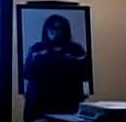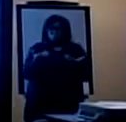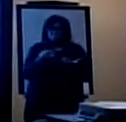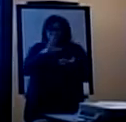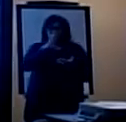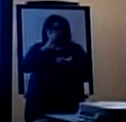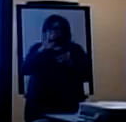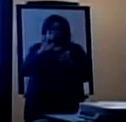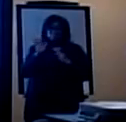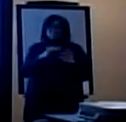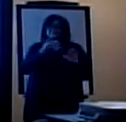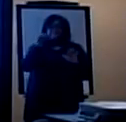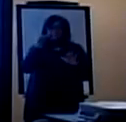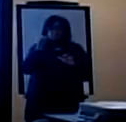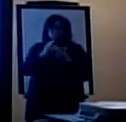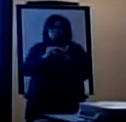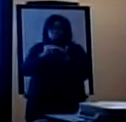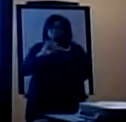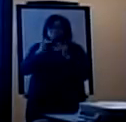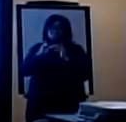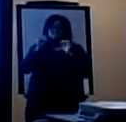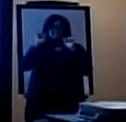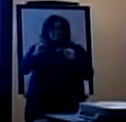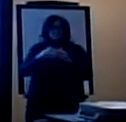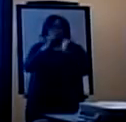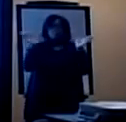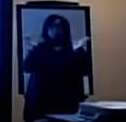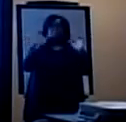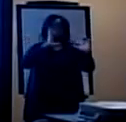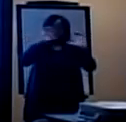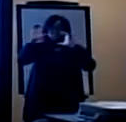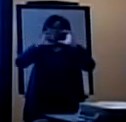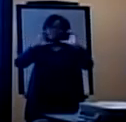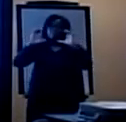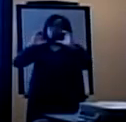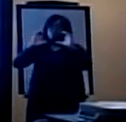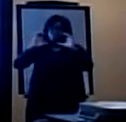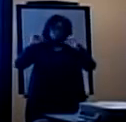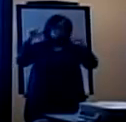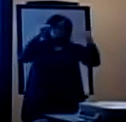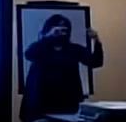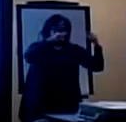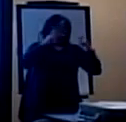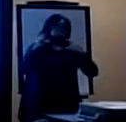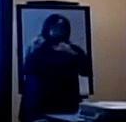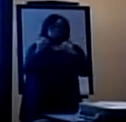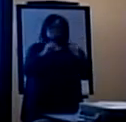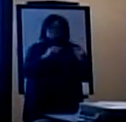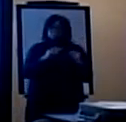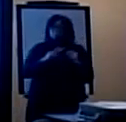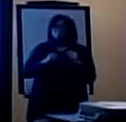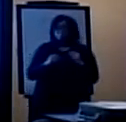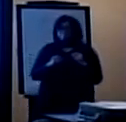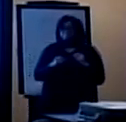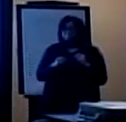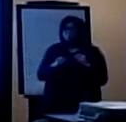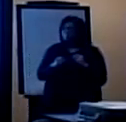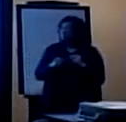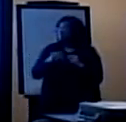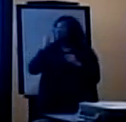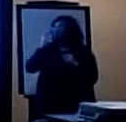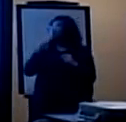sharing of information. Now, this is not so much a teaching tool, but I found this website, Fiction Alley, and where people submit Harry